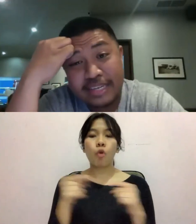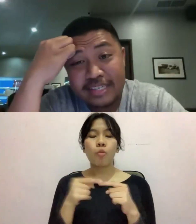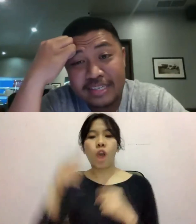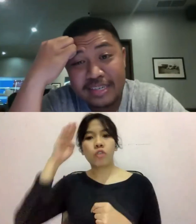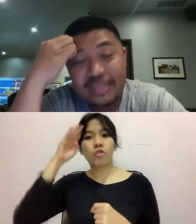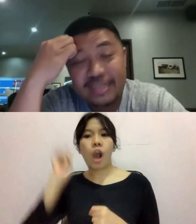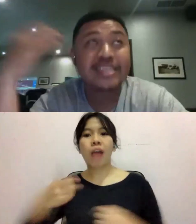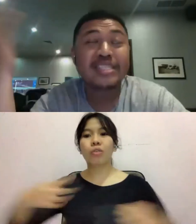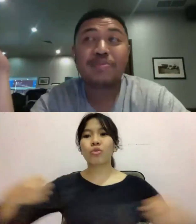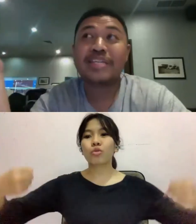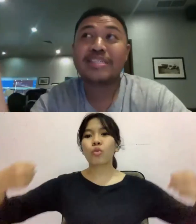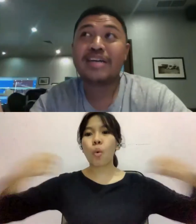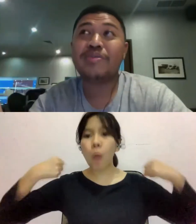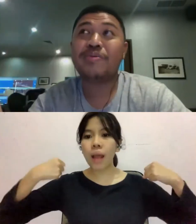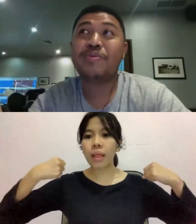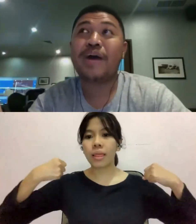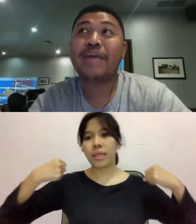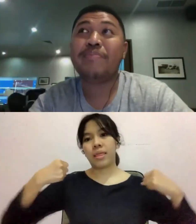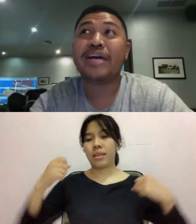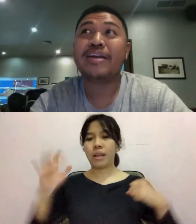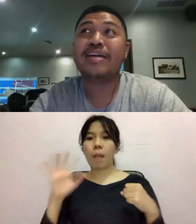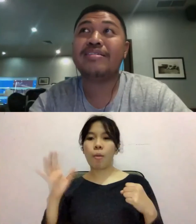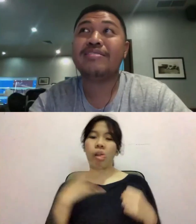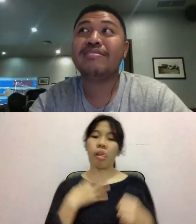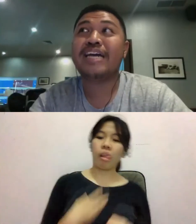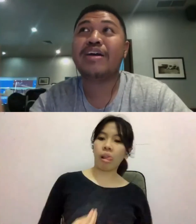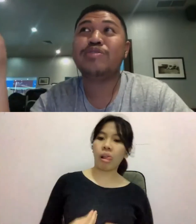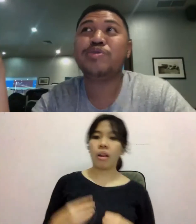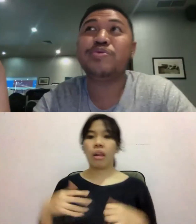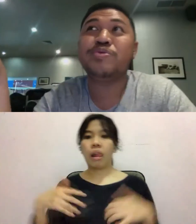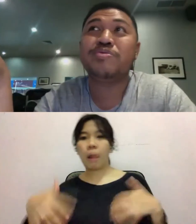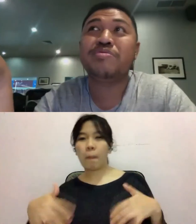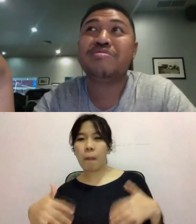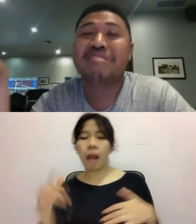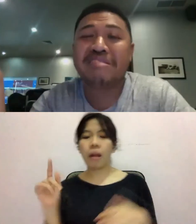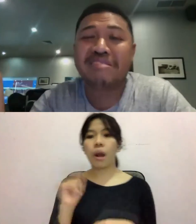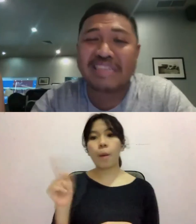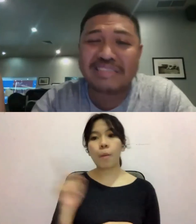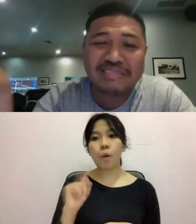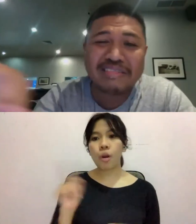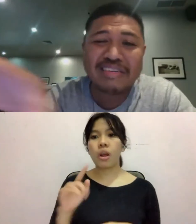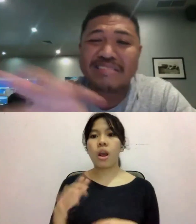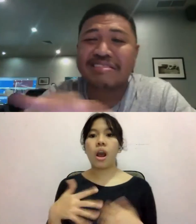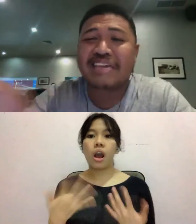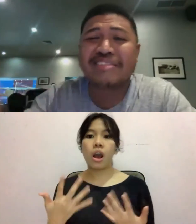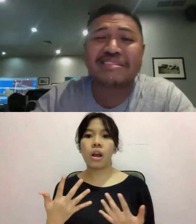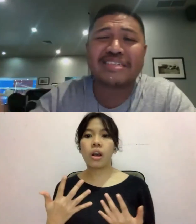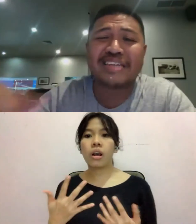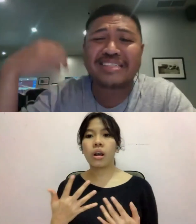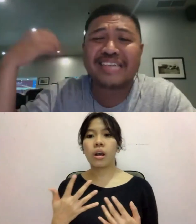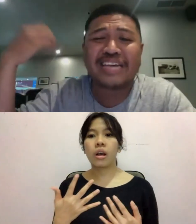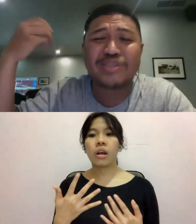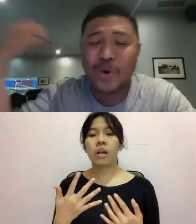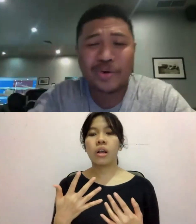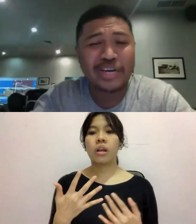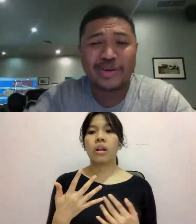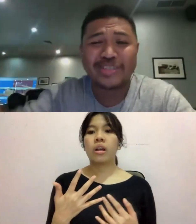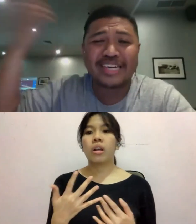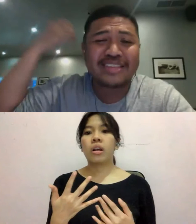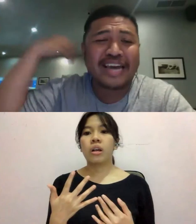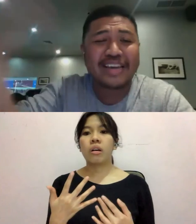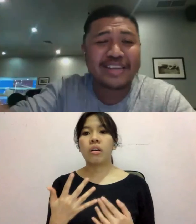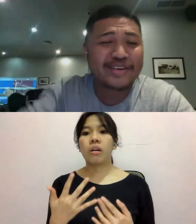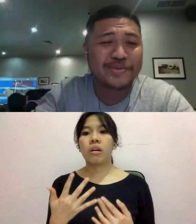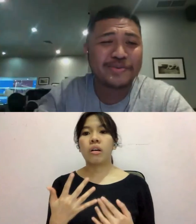explains that why men like cannot do this little gestures like say sorry or